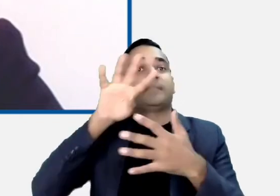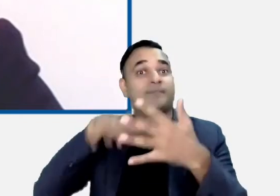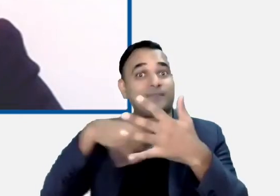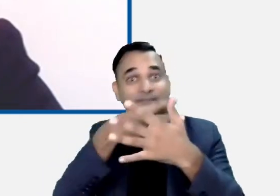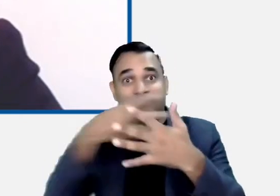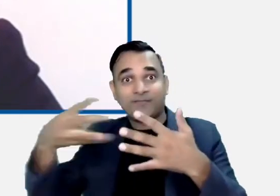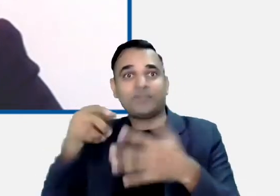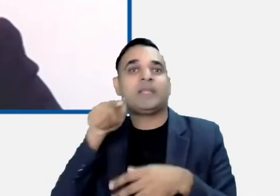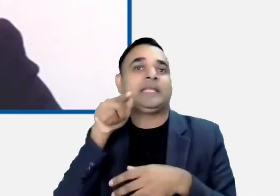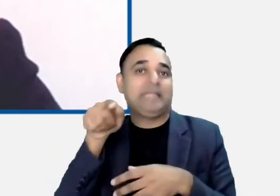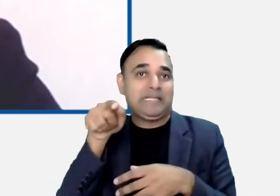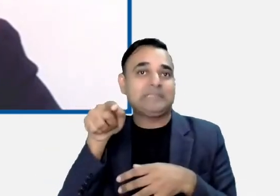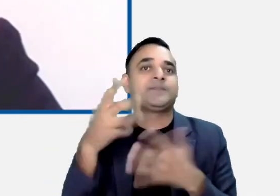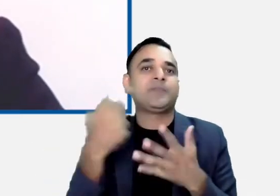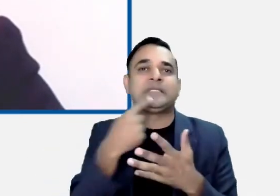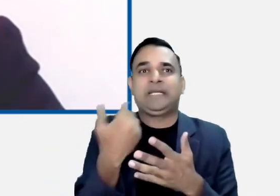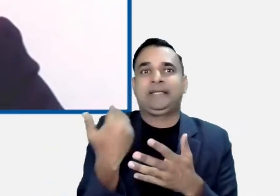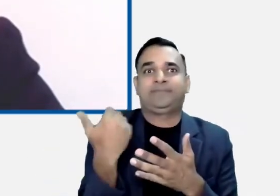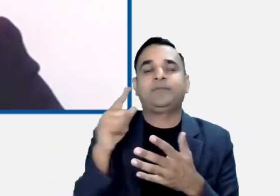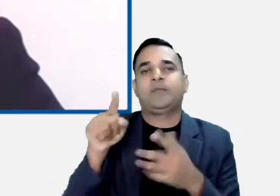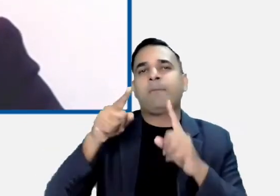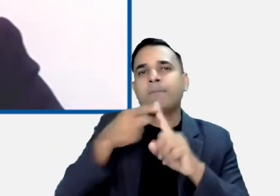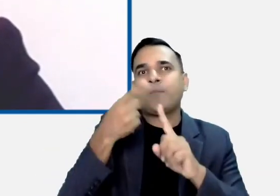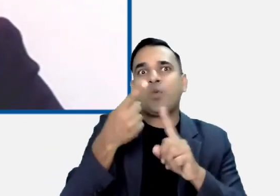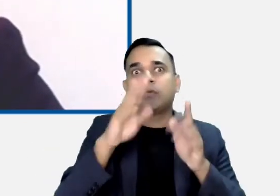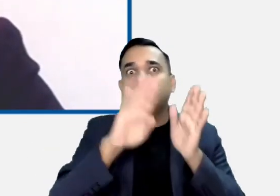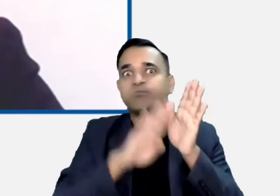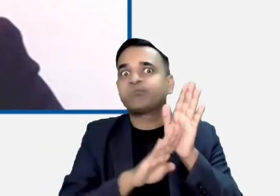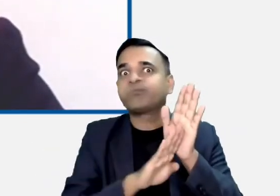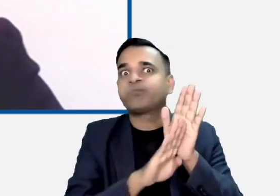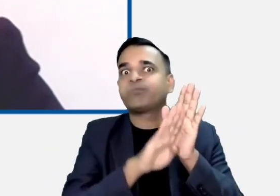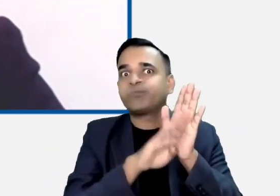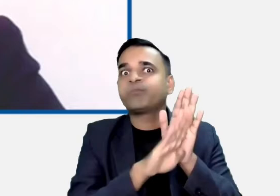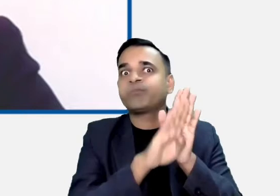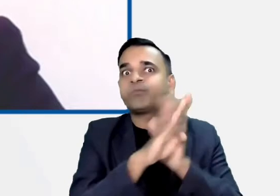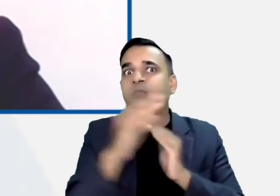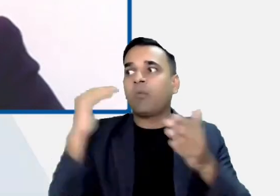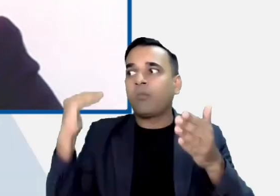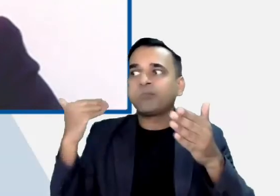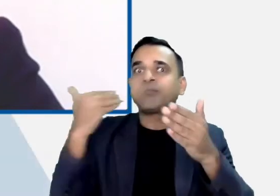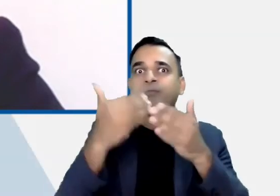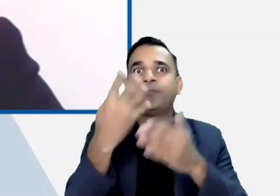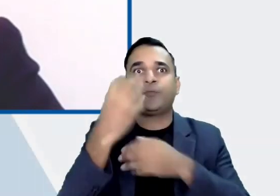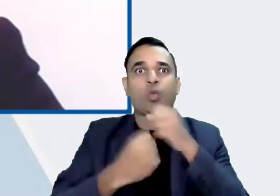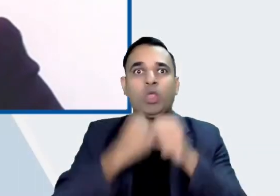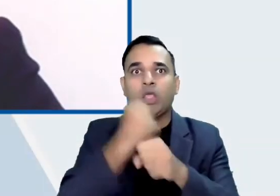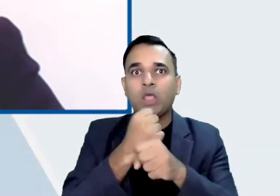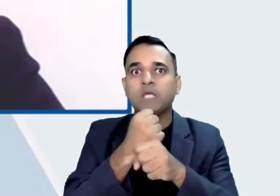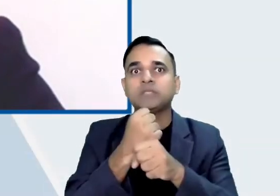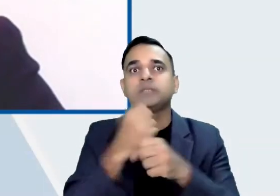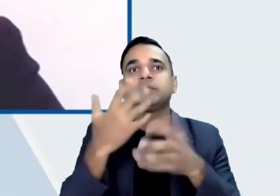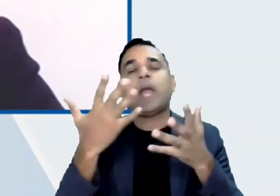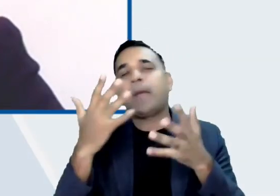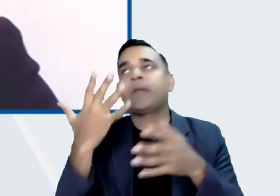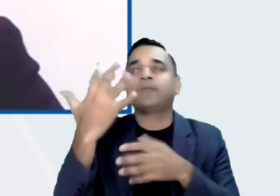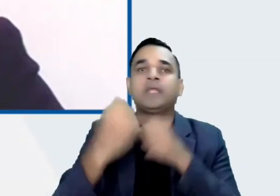last 4 years, last 5 years. We are hopeful that if we work together, these new ambitions